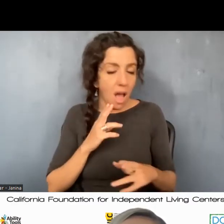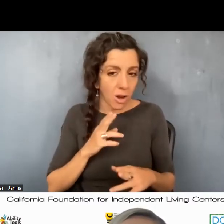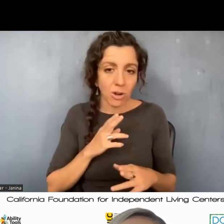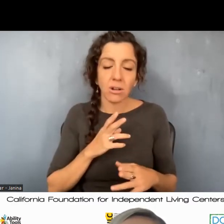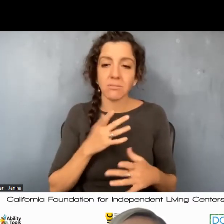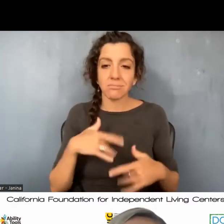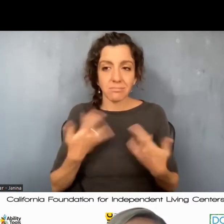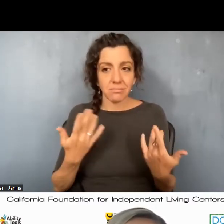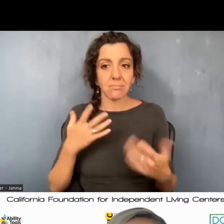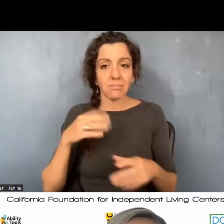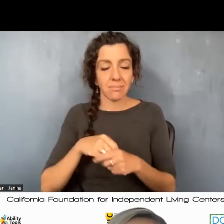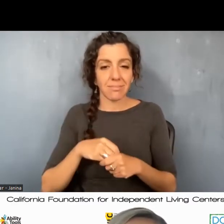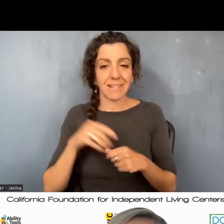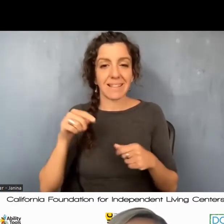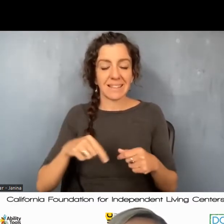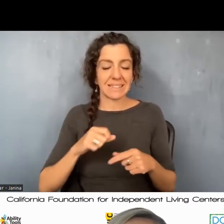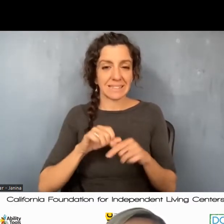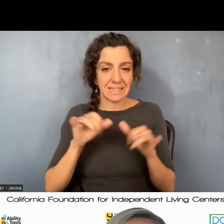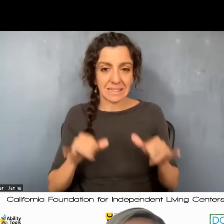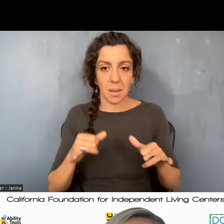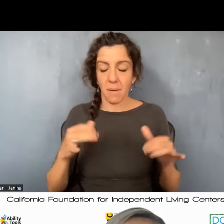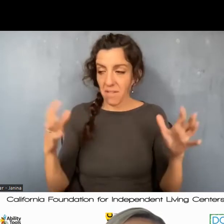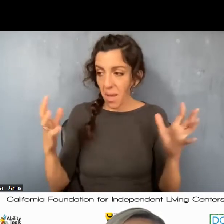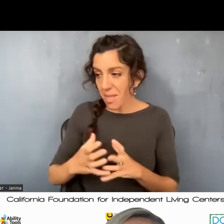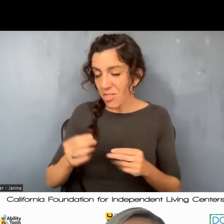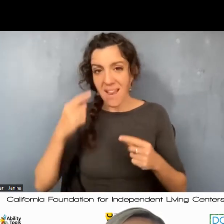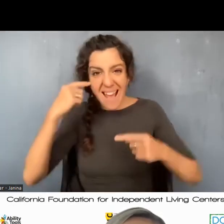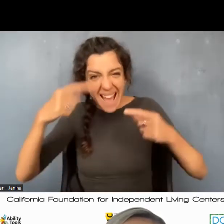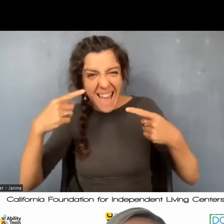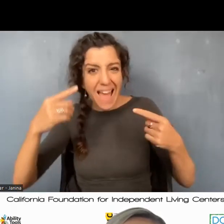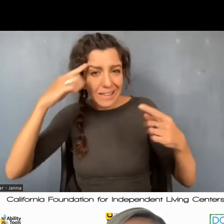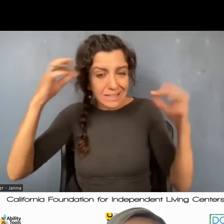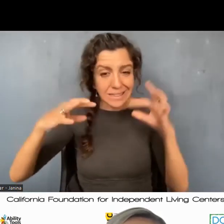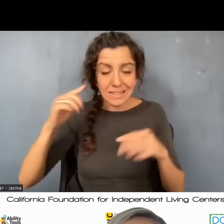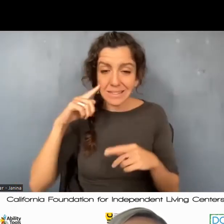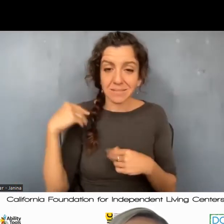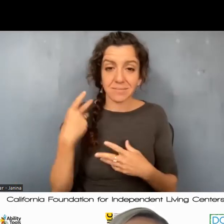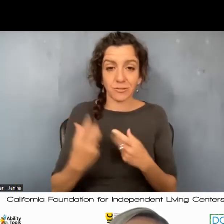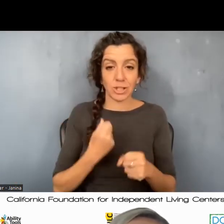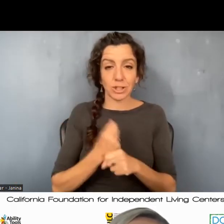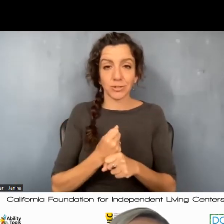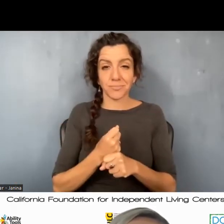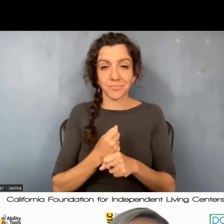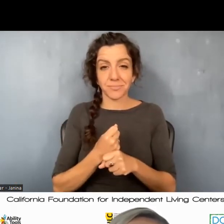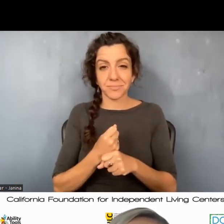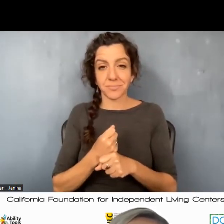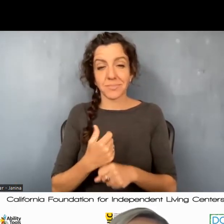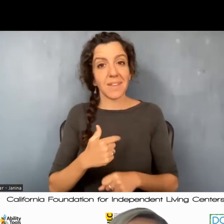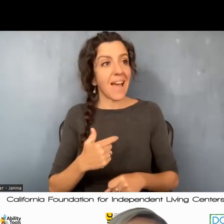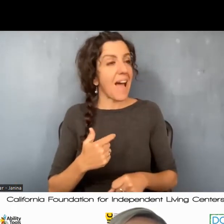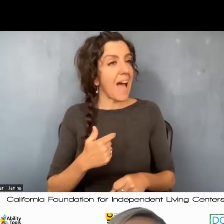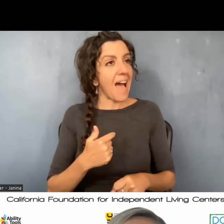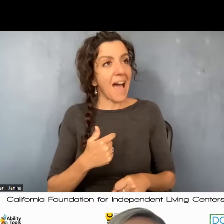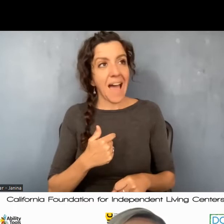part of this coming together and process over the last few years. And I feel like I continuously say